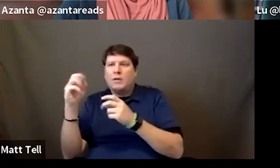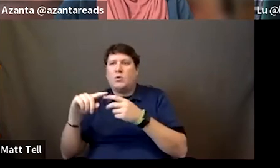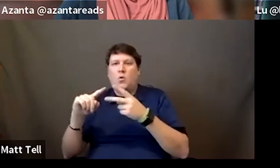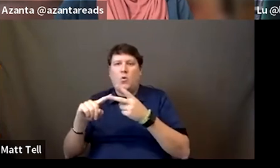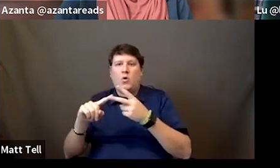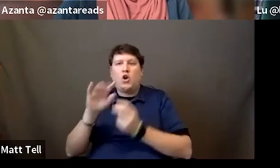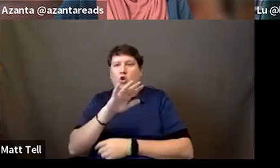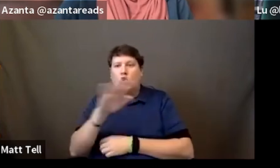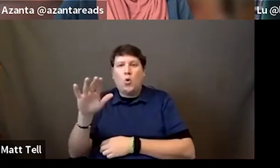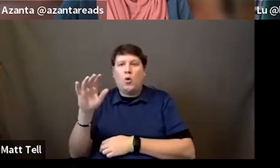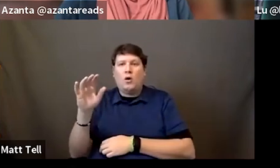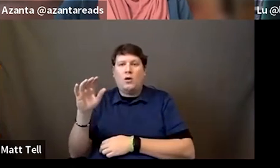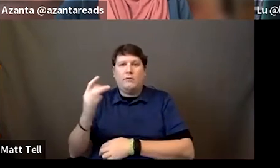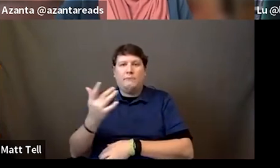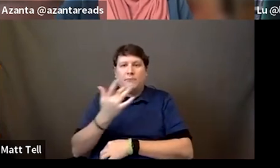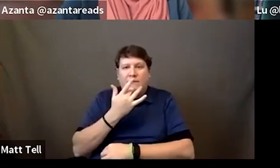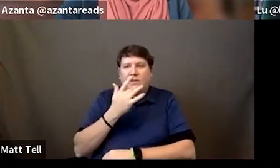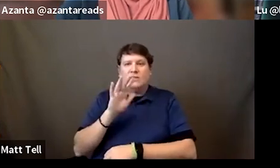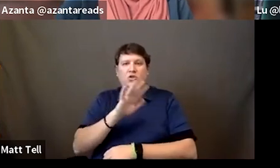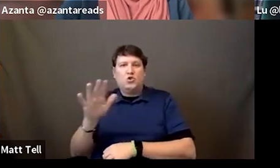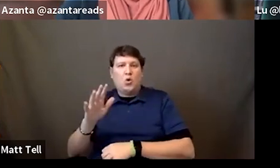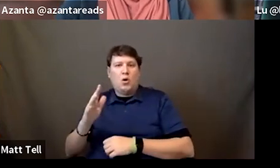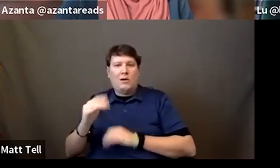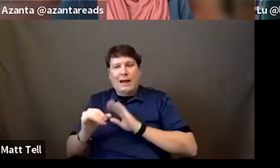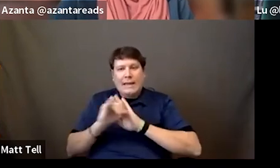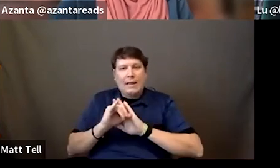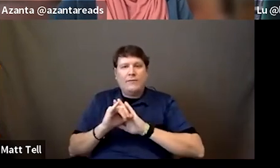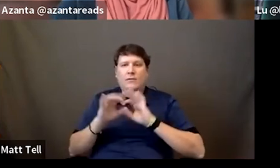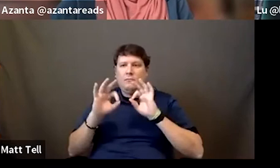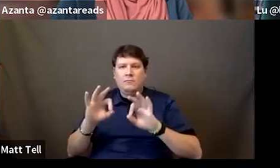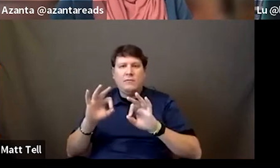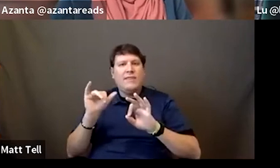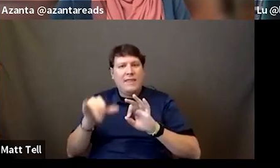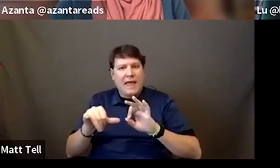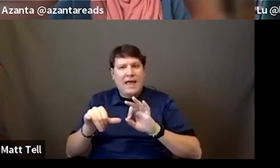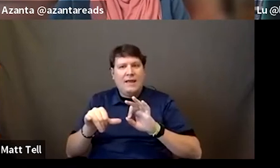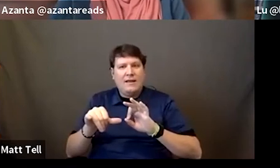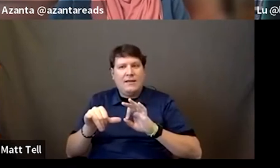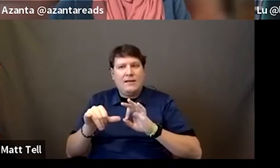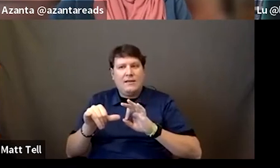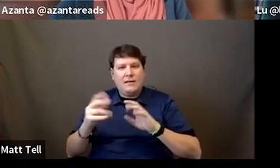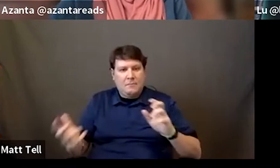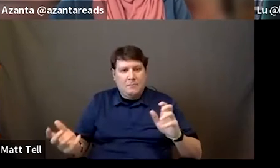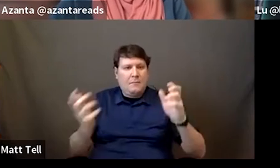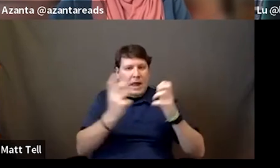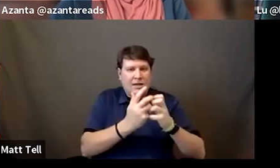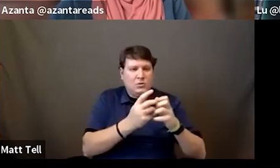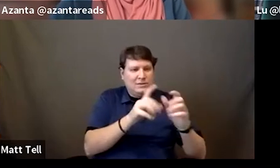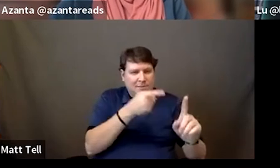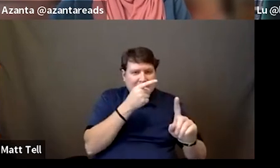what you like to promote and stuff and how you promote it. So having that also aligned with specific publishers